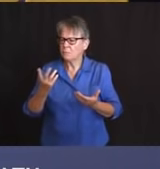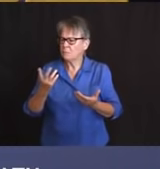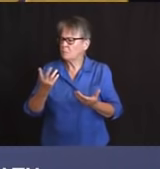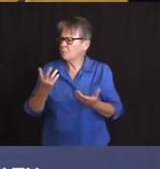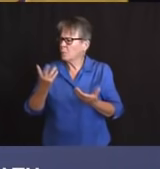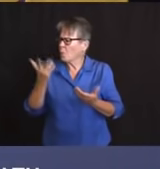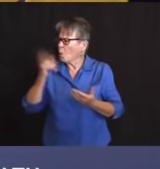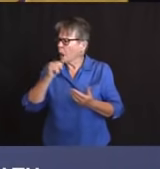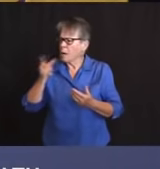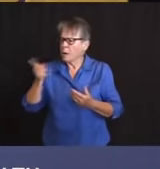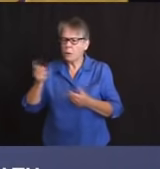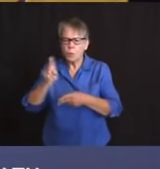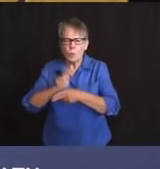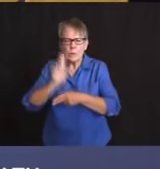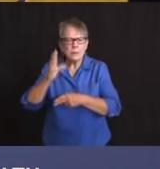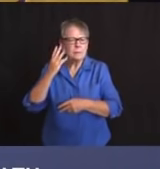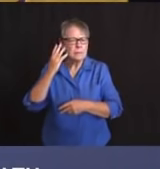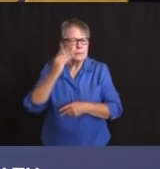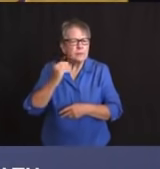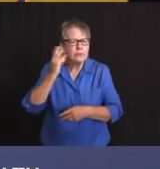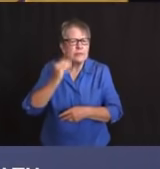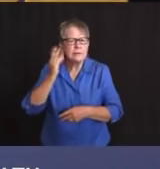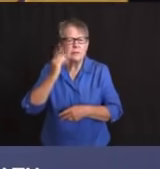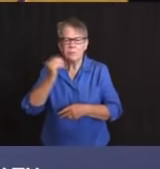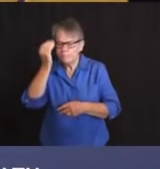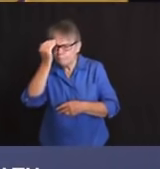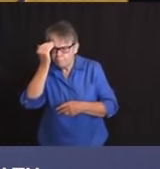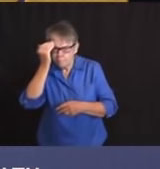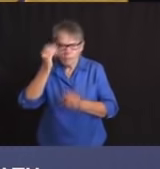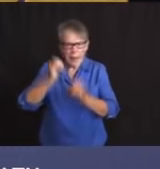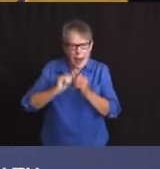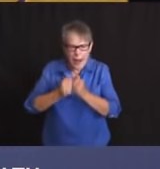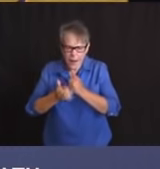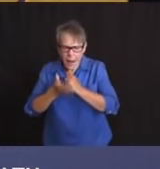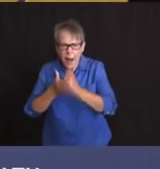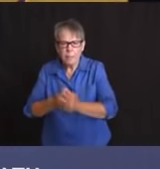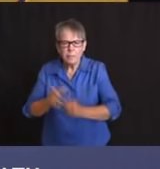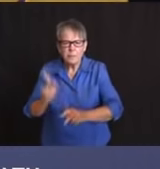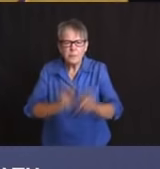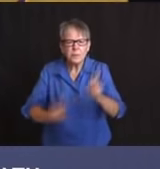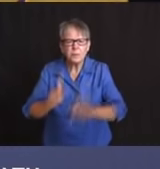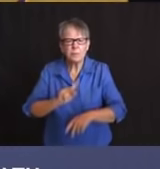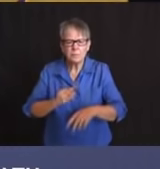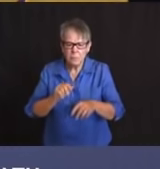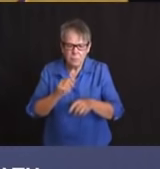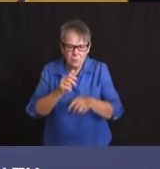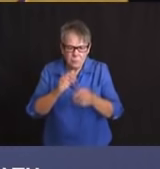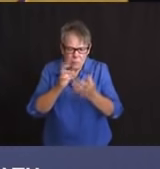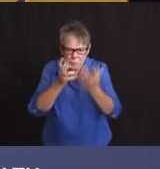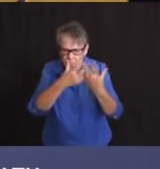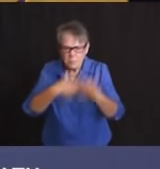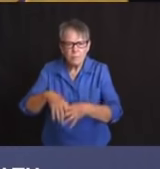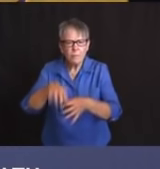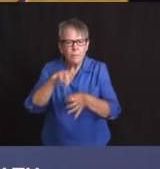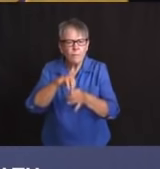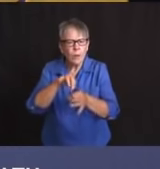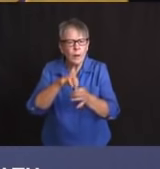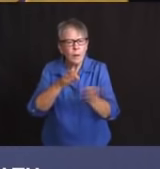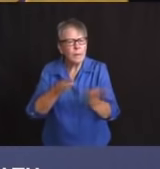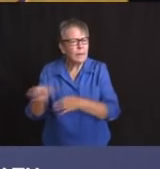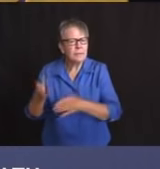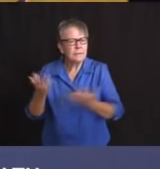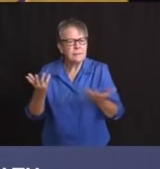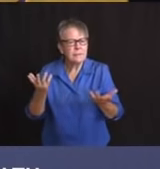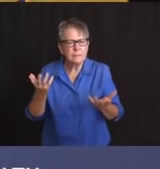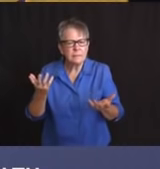prevent political leaders from trading this insider information while making late campaign decisions? Should these